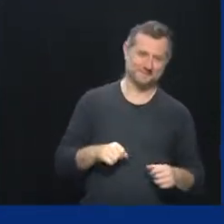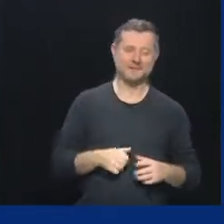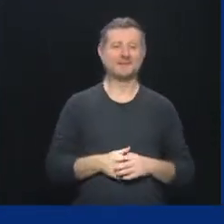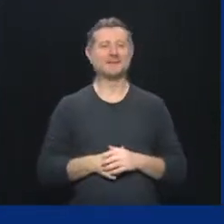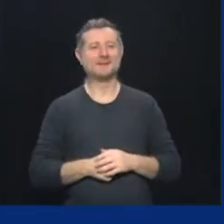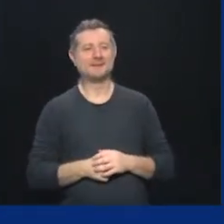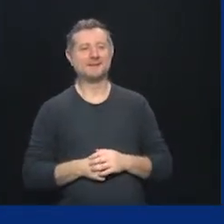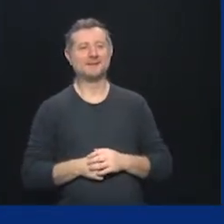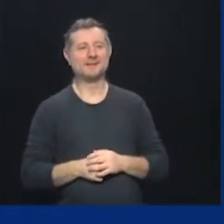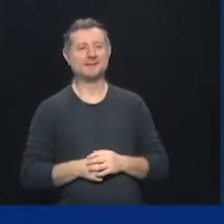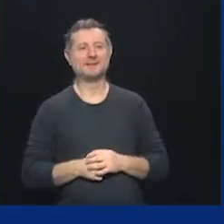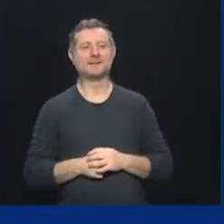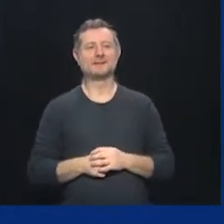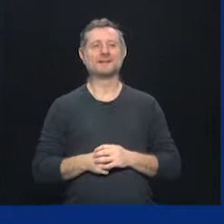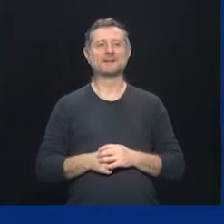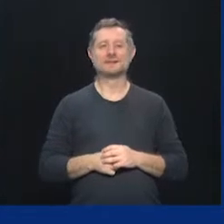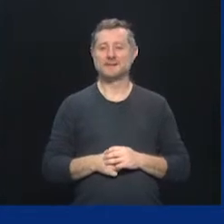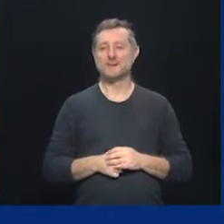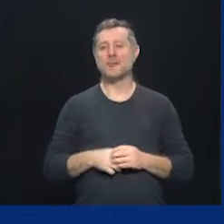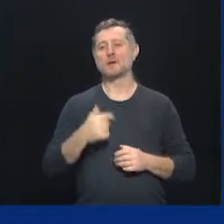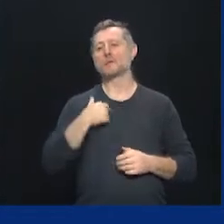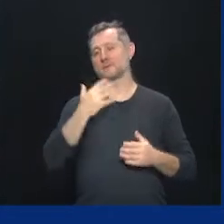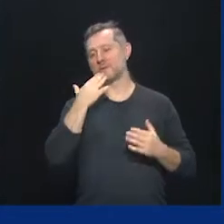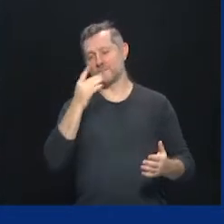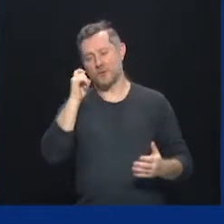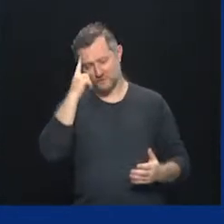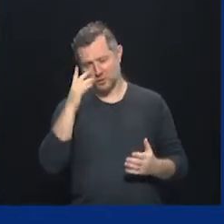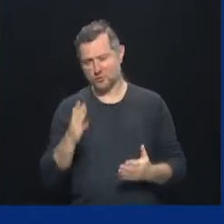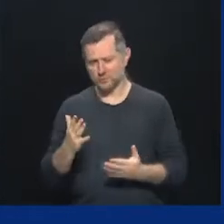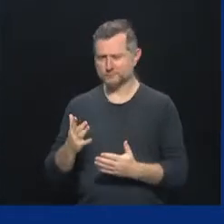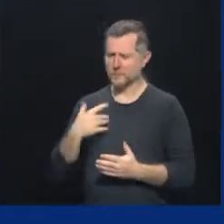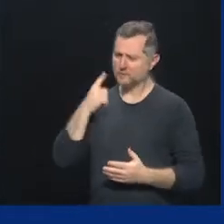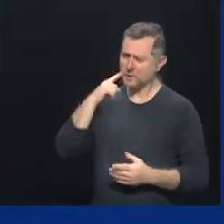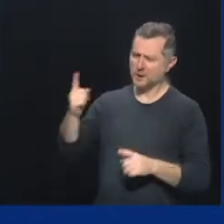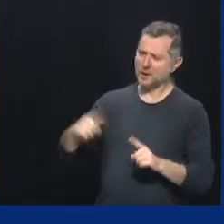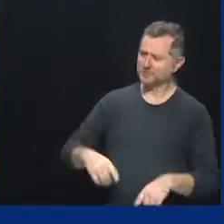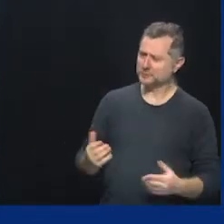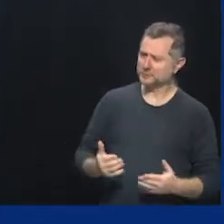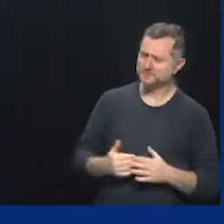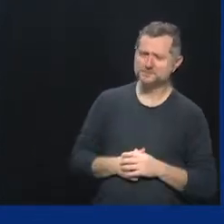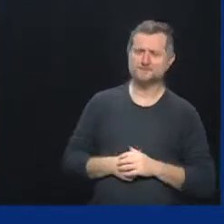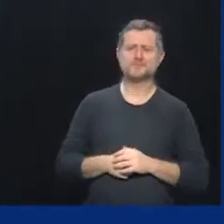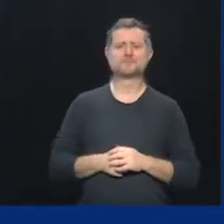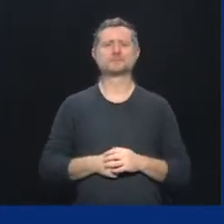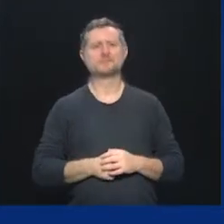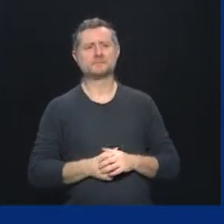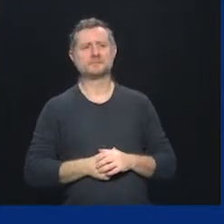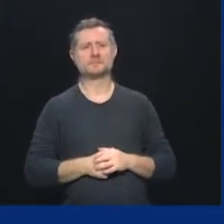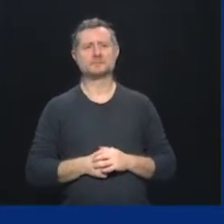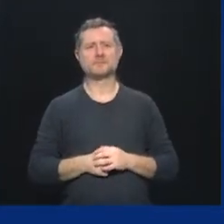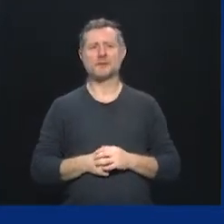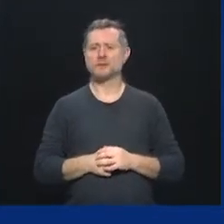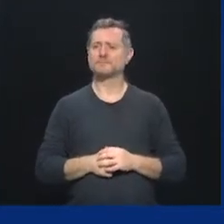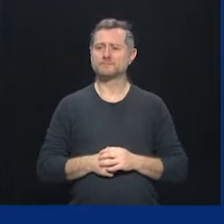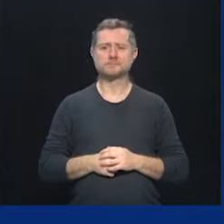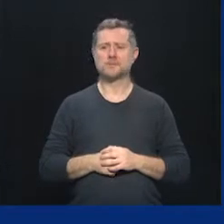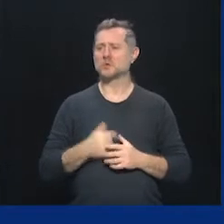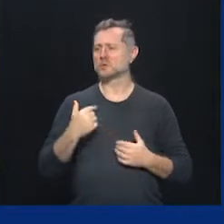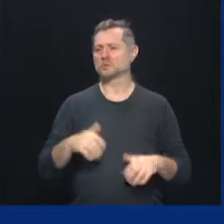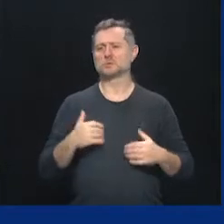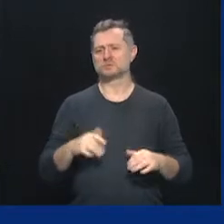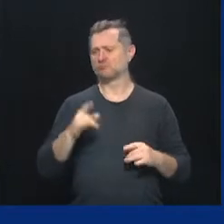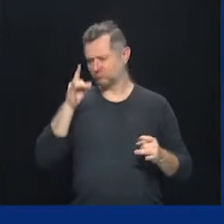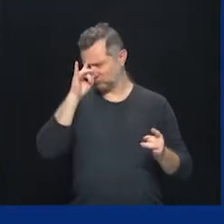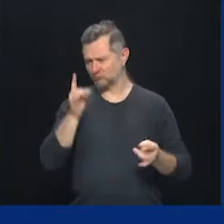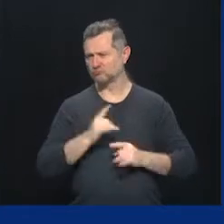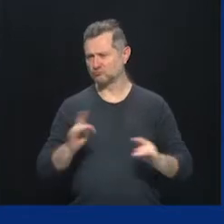Wow. Well, I just really want to thank the governor for being here. This is an amazing time, and